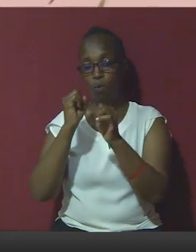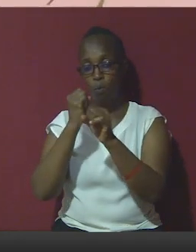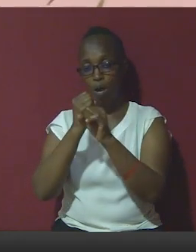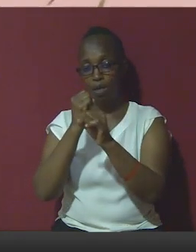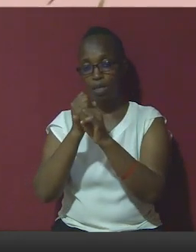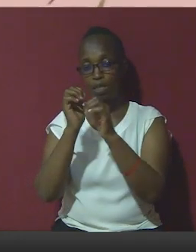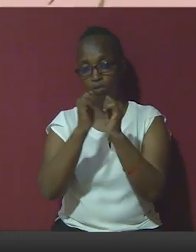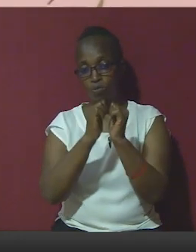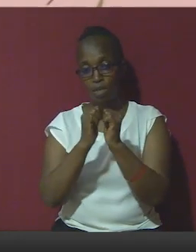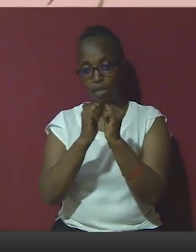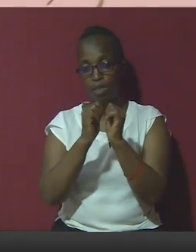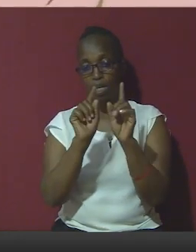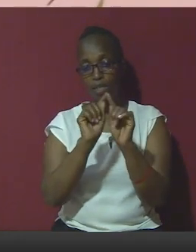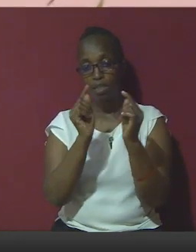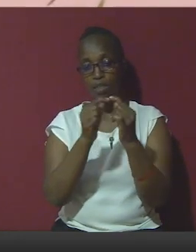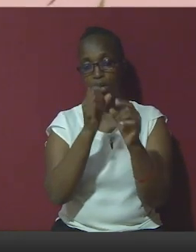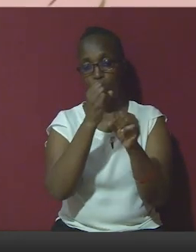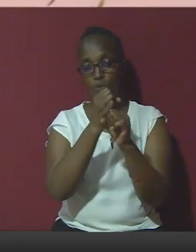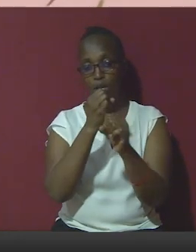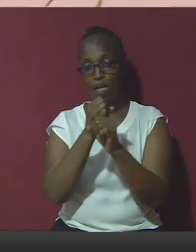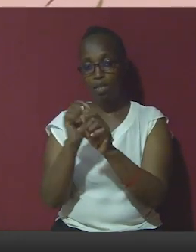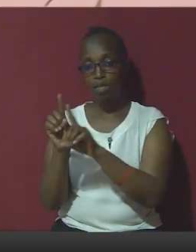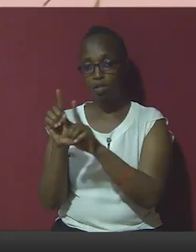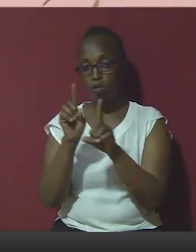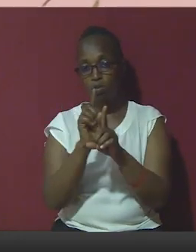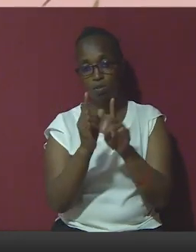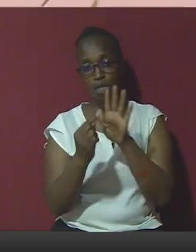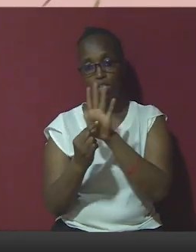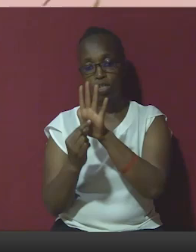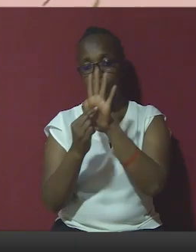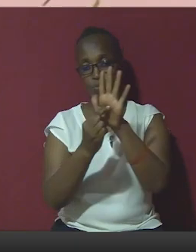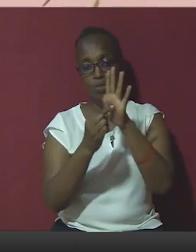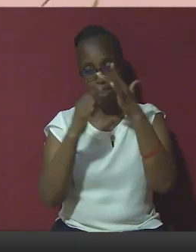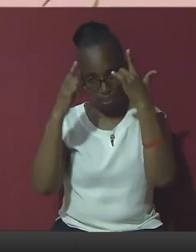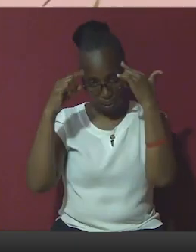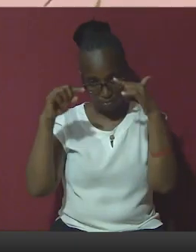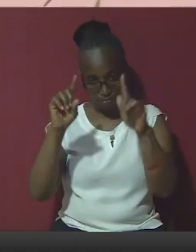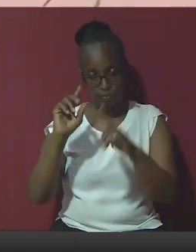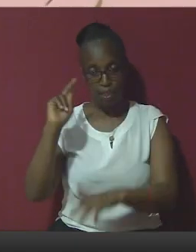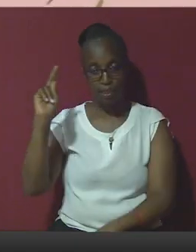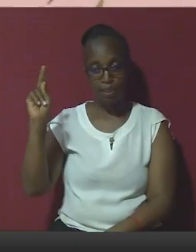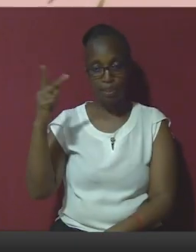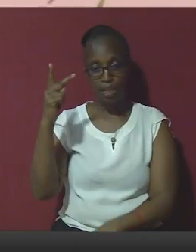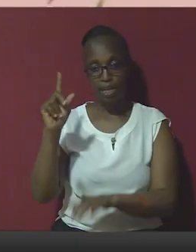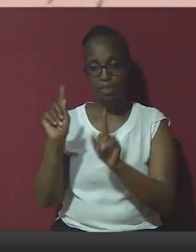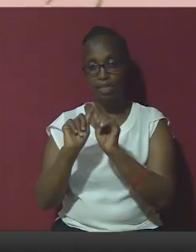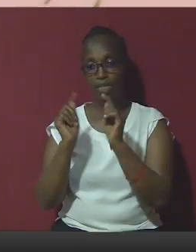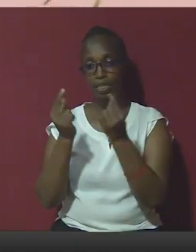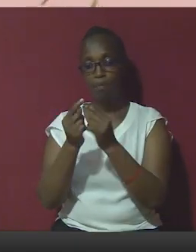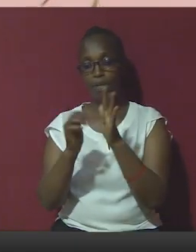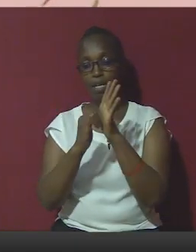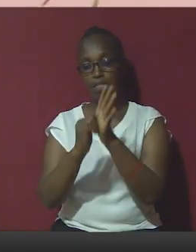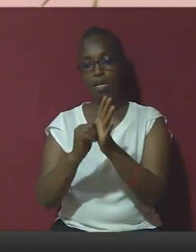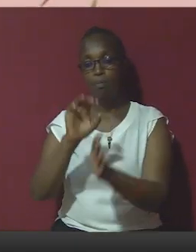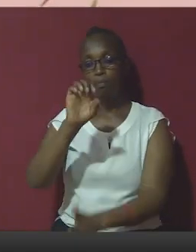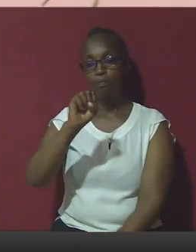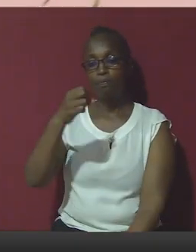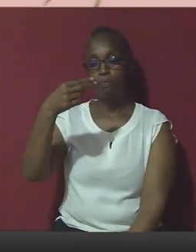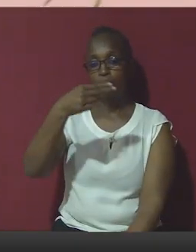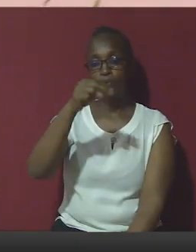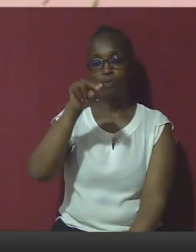teamwork, and the relentless pursuit of excellence. Kenya teams like